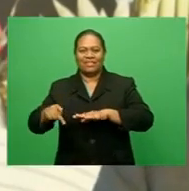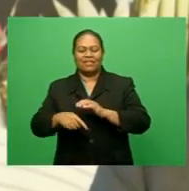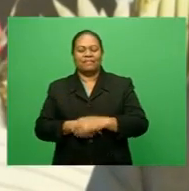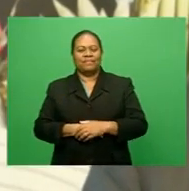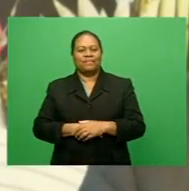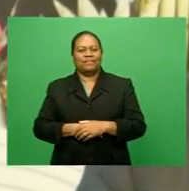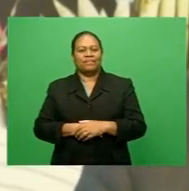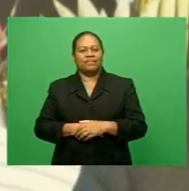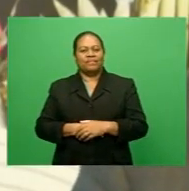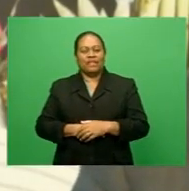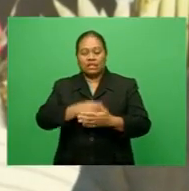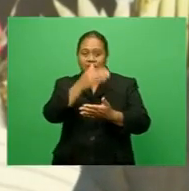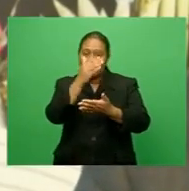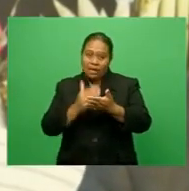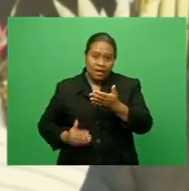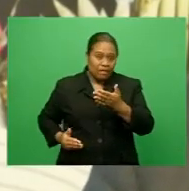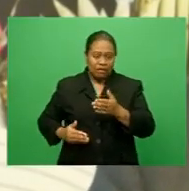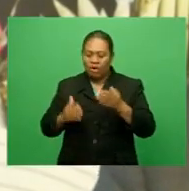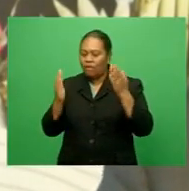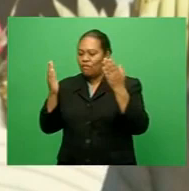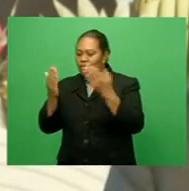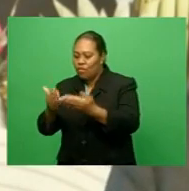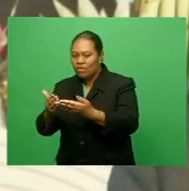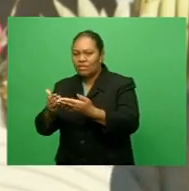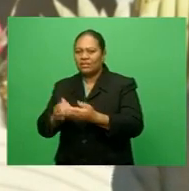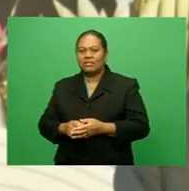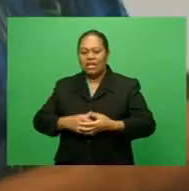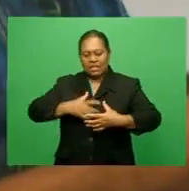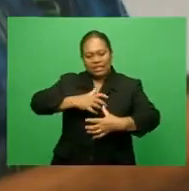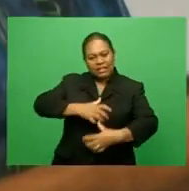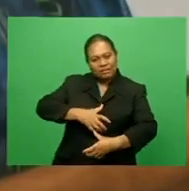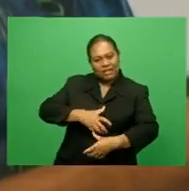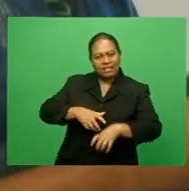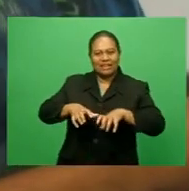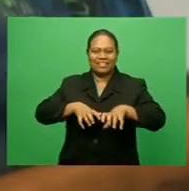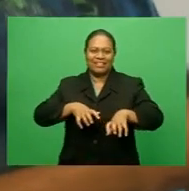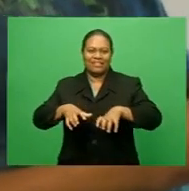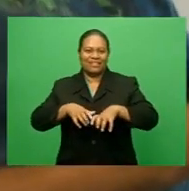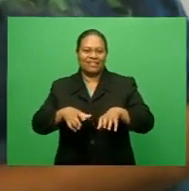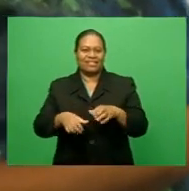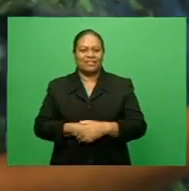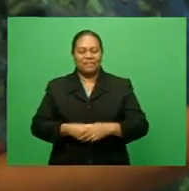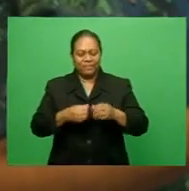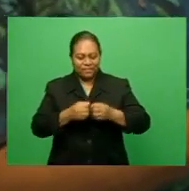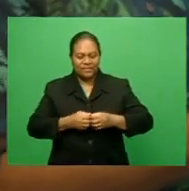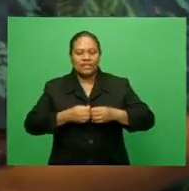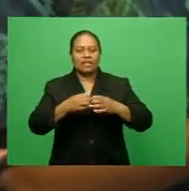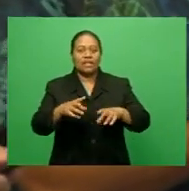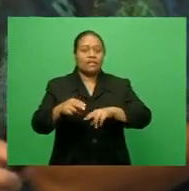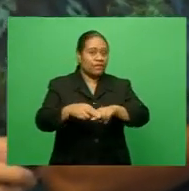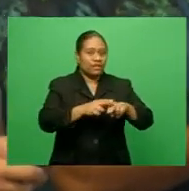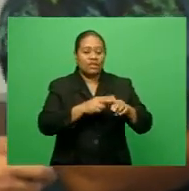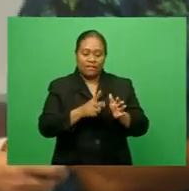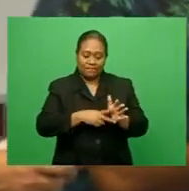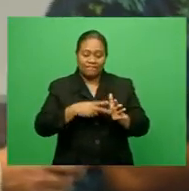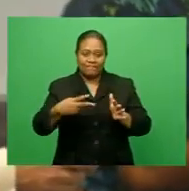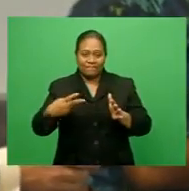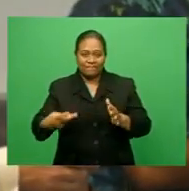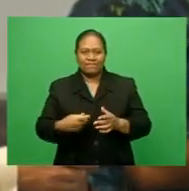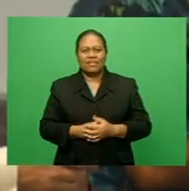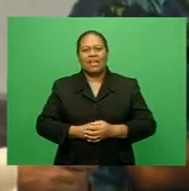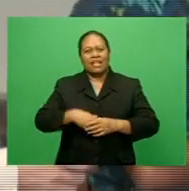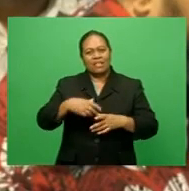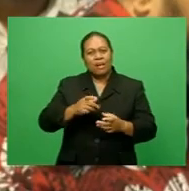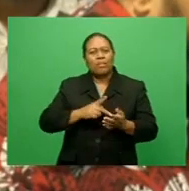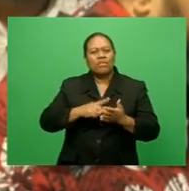least half focused on adaptation activities. Starting with Fiji and Vanuatu, the Climate Adaptation